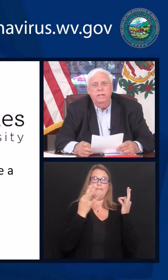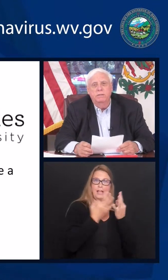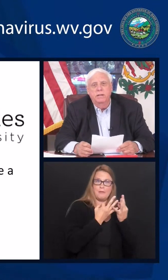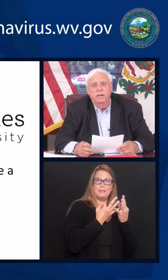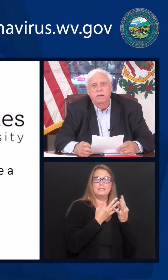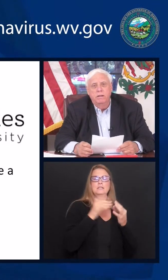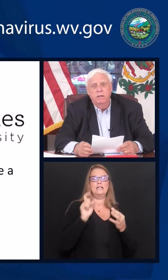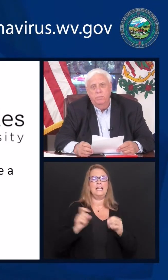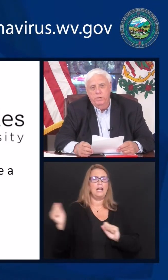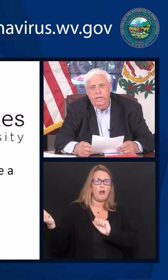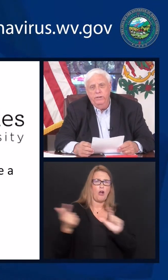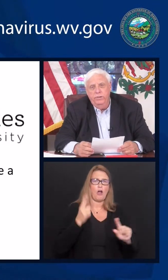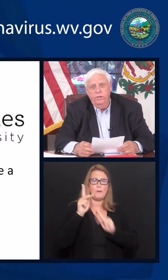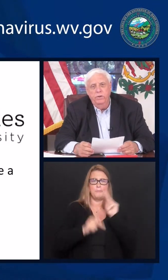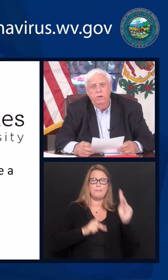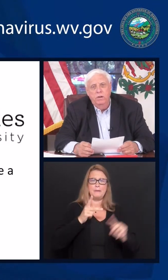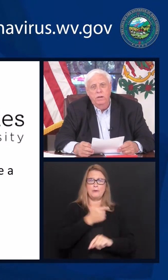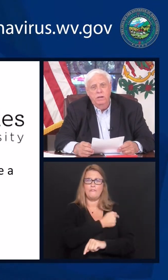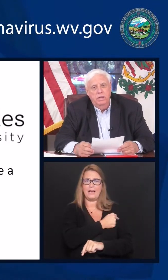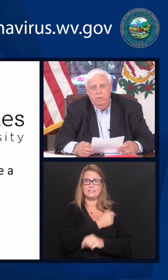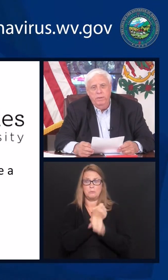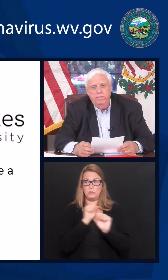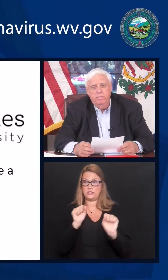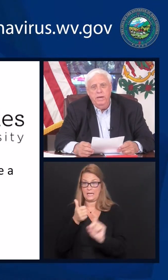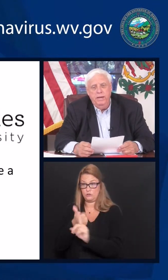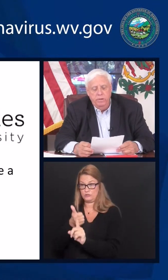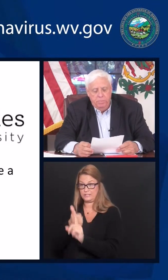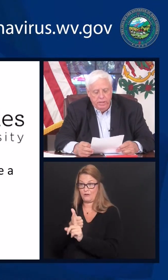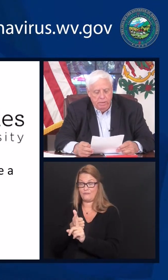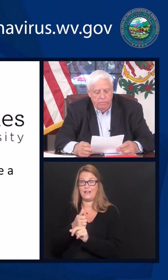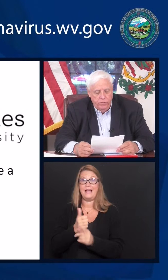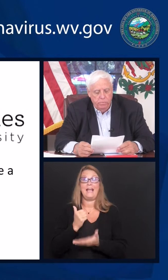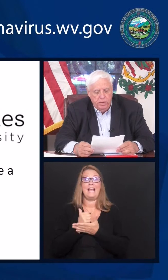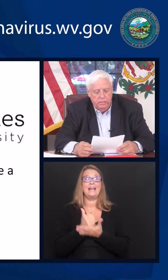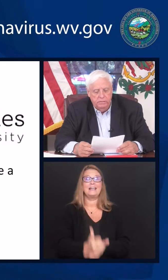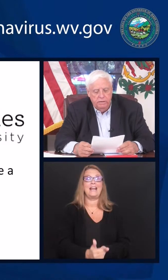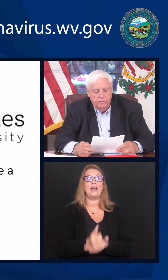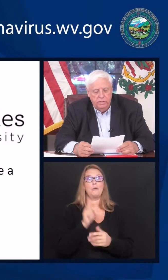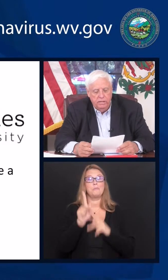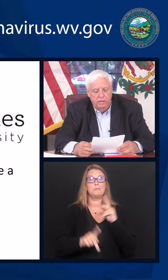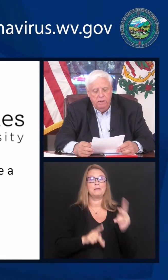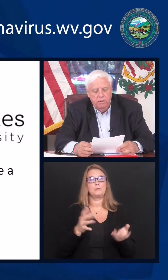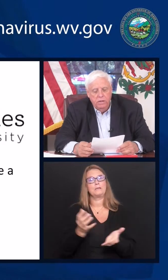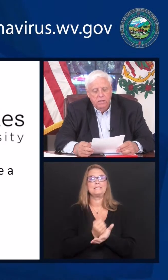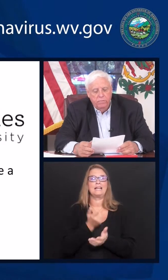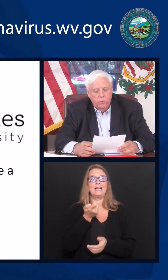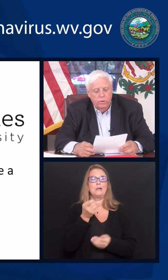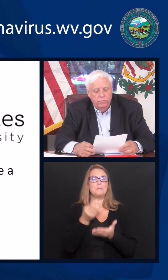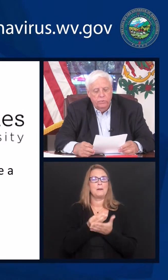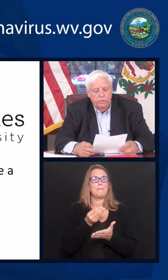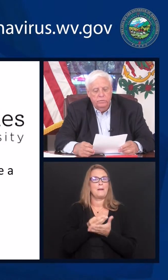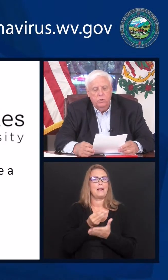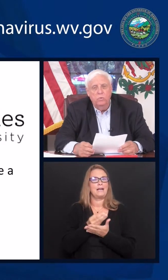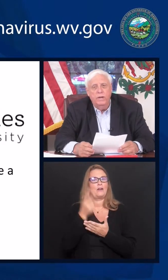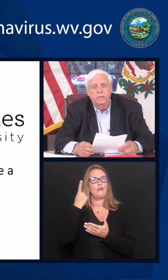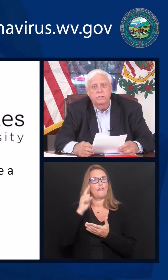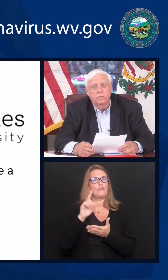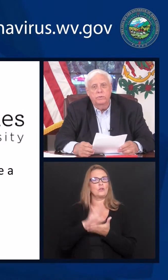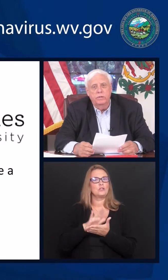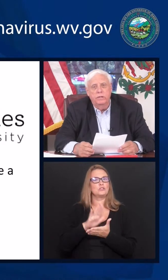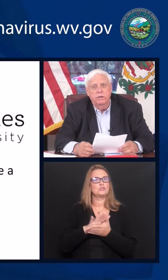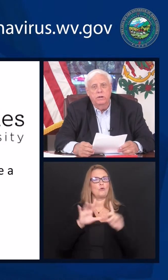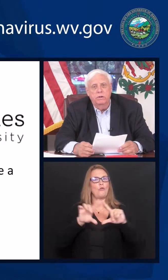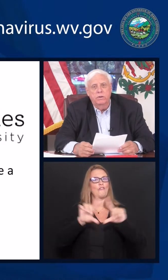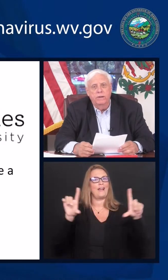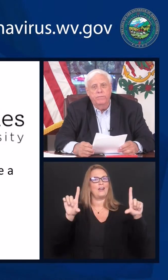all vaccinated. It'll protect you. It'll help everybody. And you pick up a few bucks and everything, for the school voucher